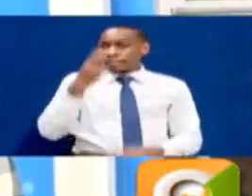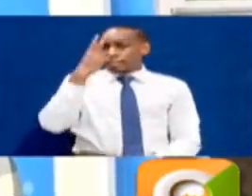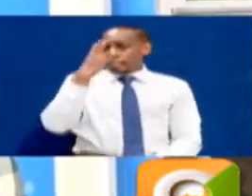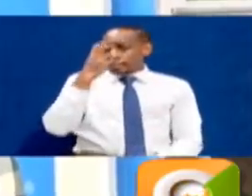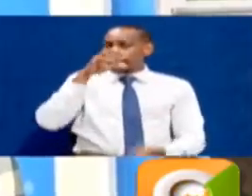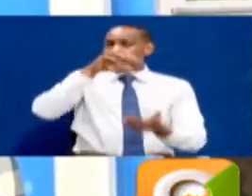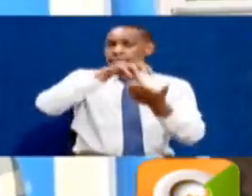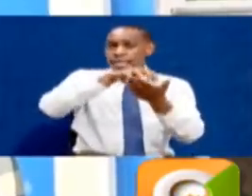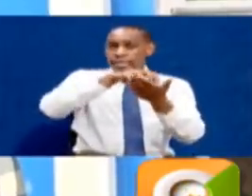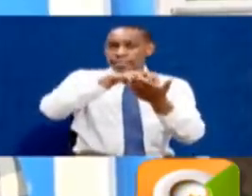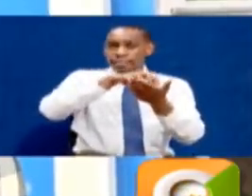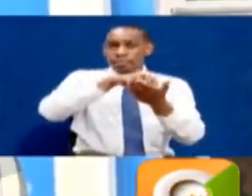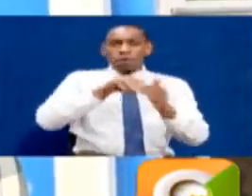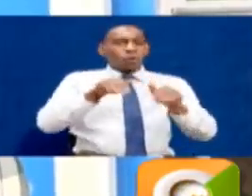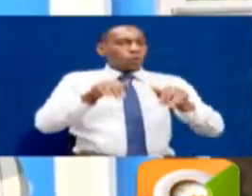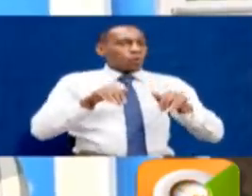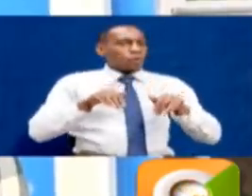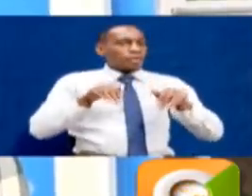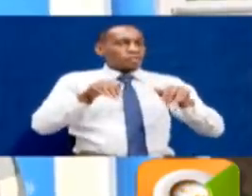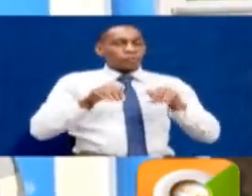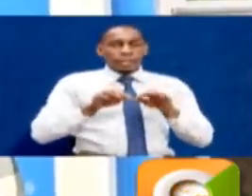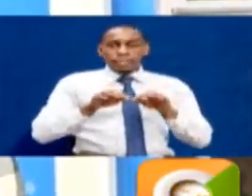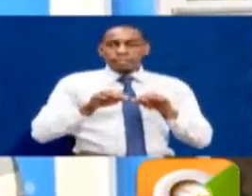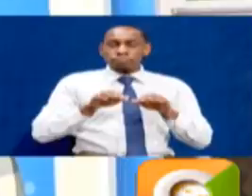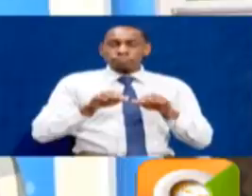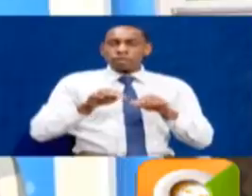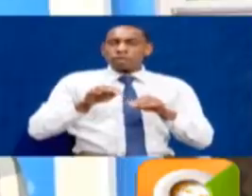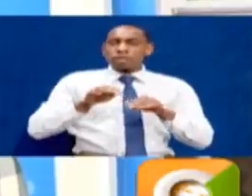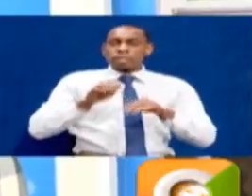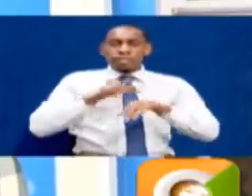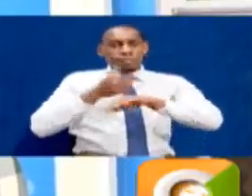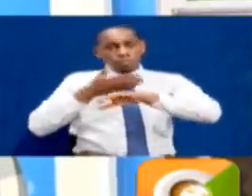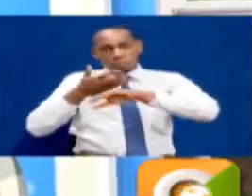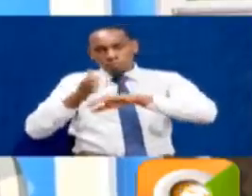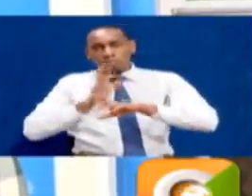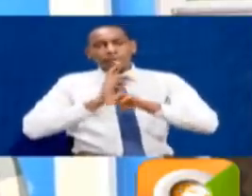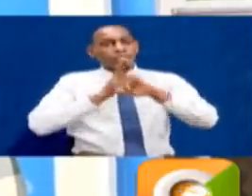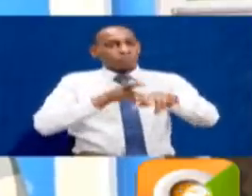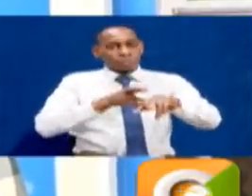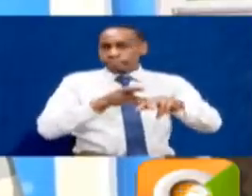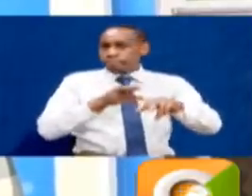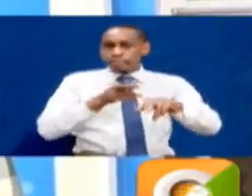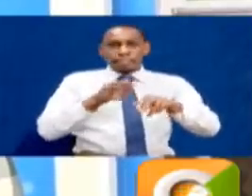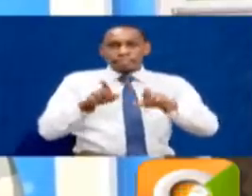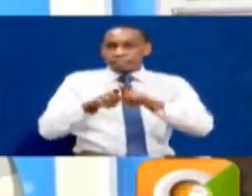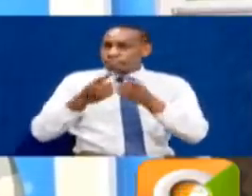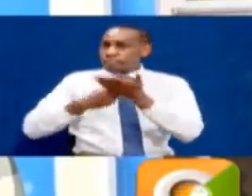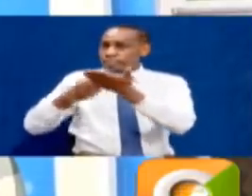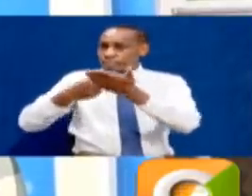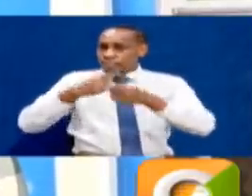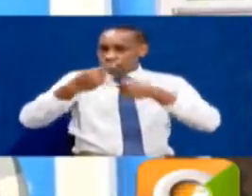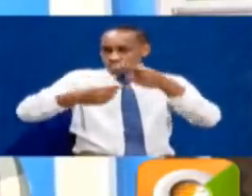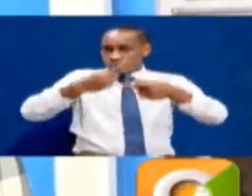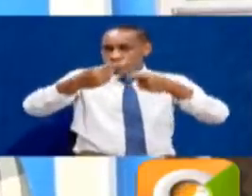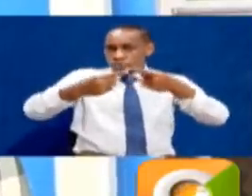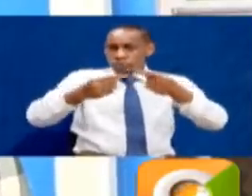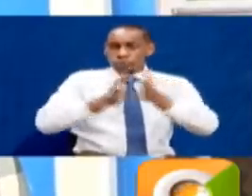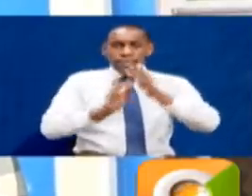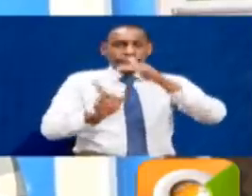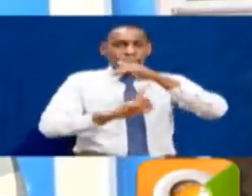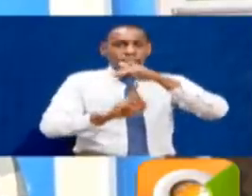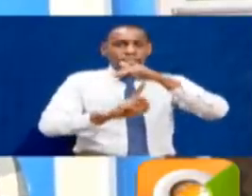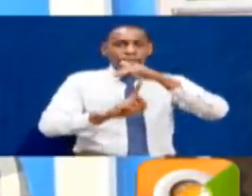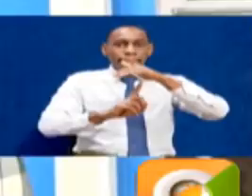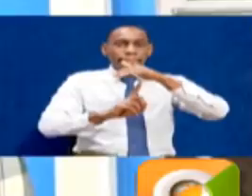suspected cases, wait too long for the results. And that part, we're already discussing with the